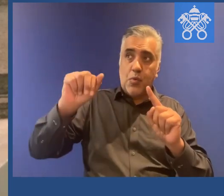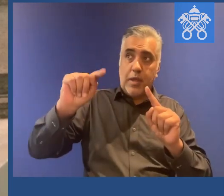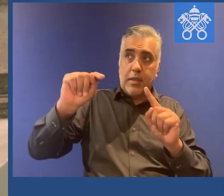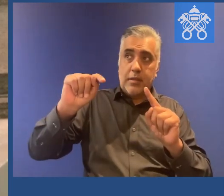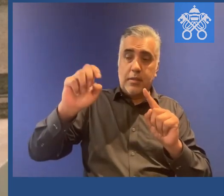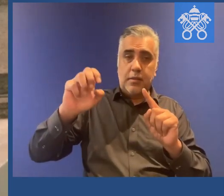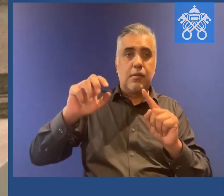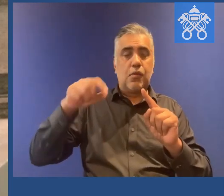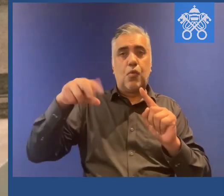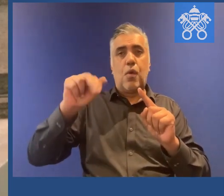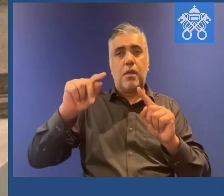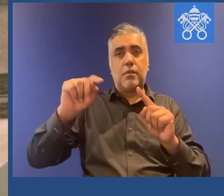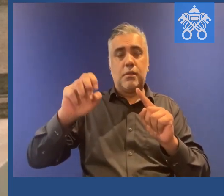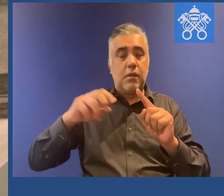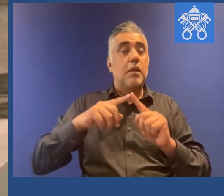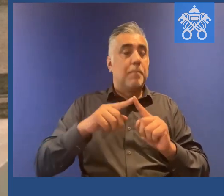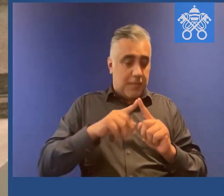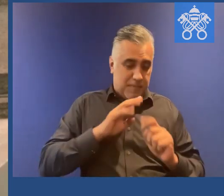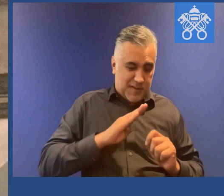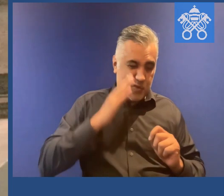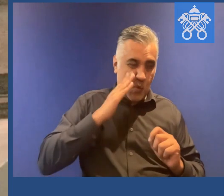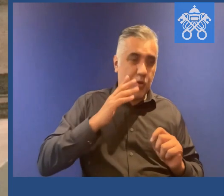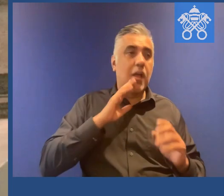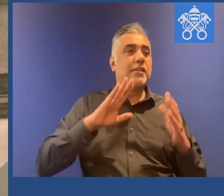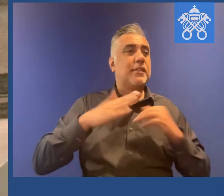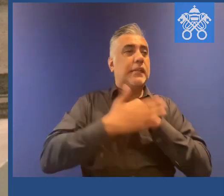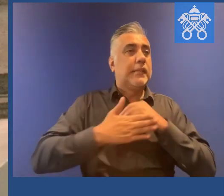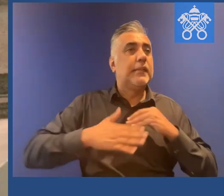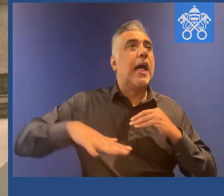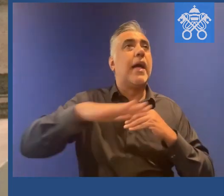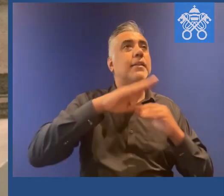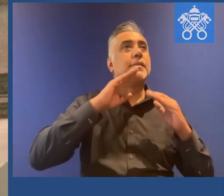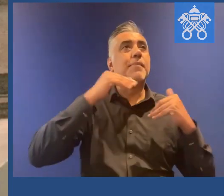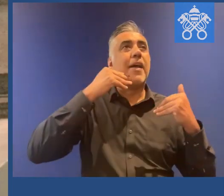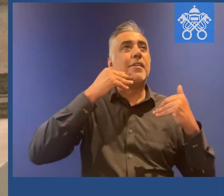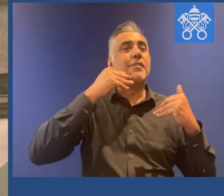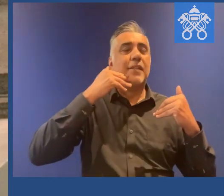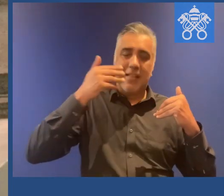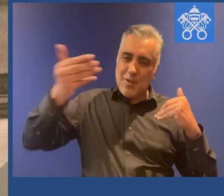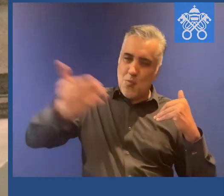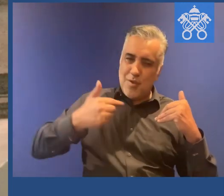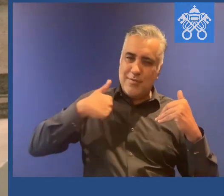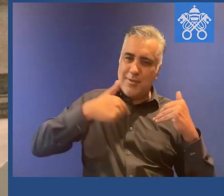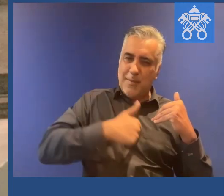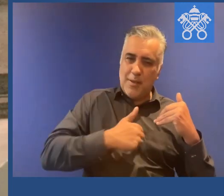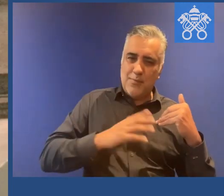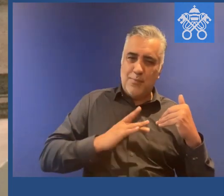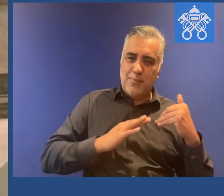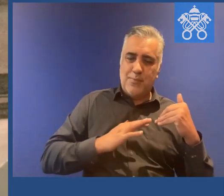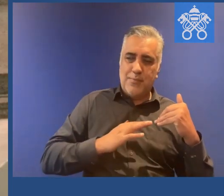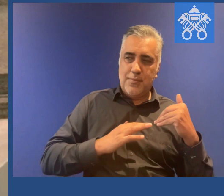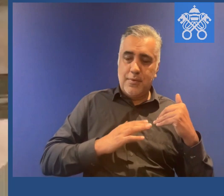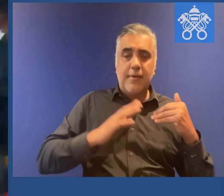Bahrain, known as the Land of Smiles, welcomed us warmly.